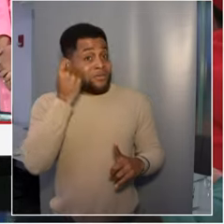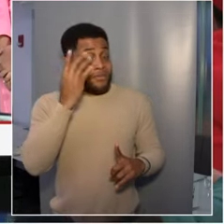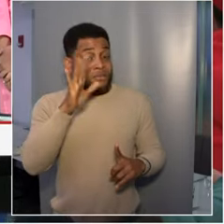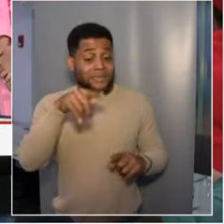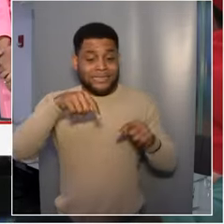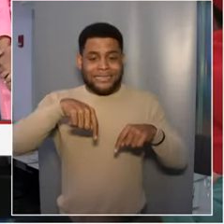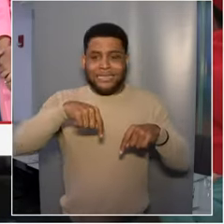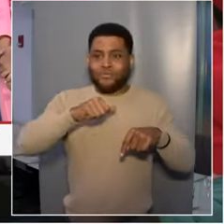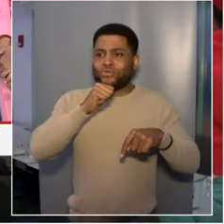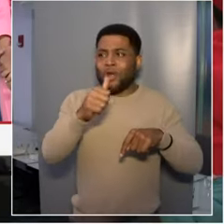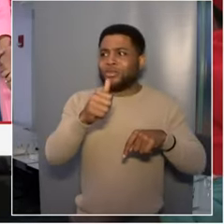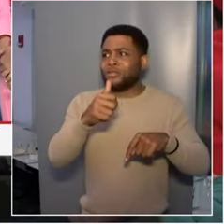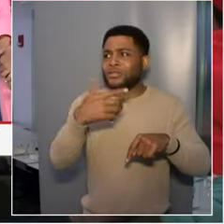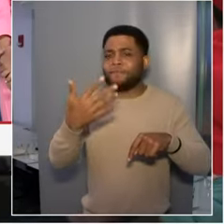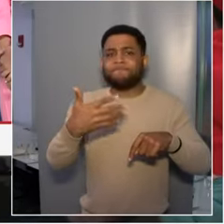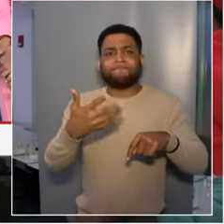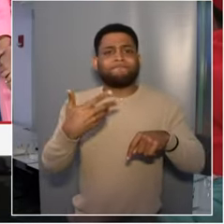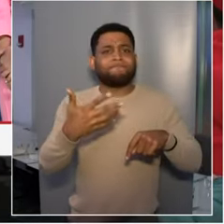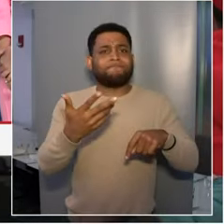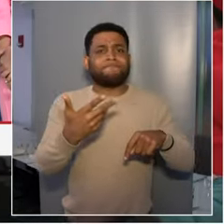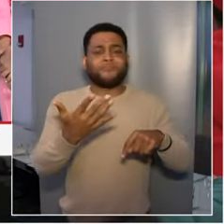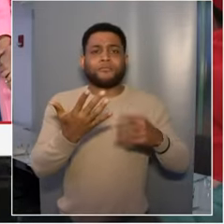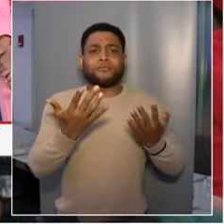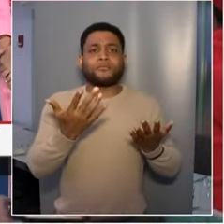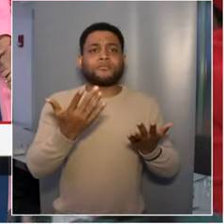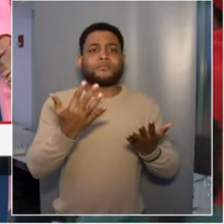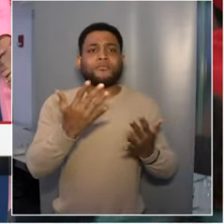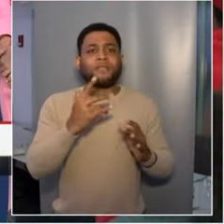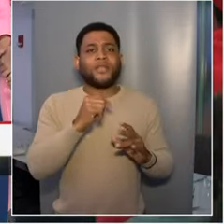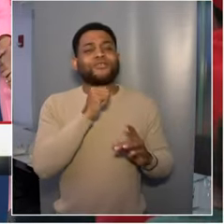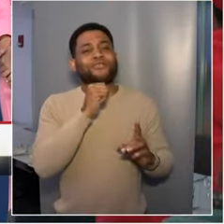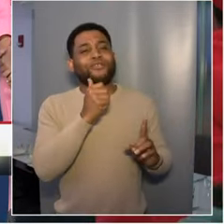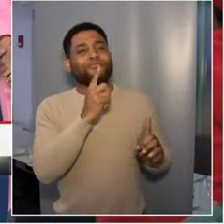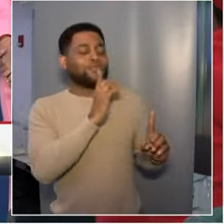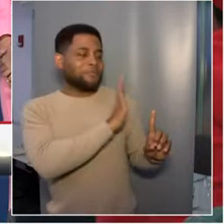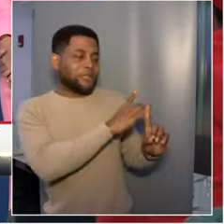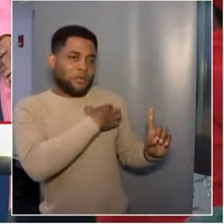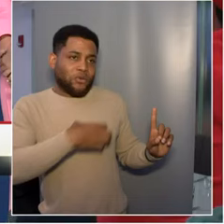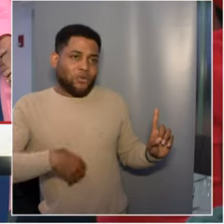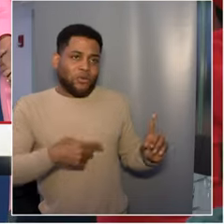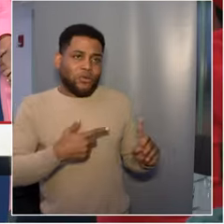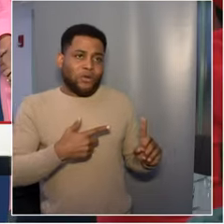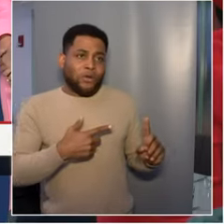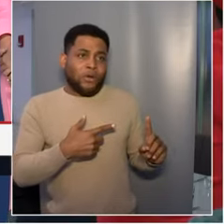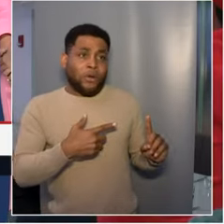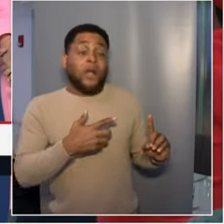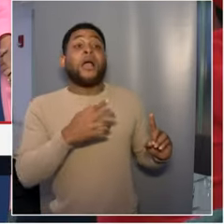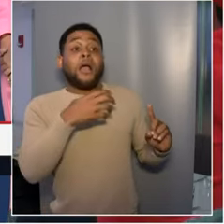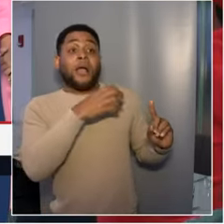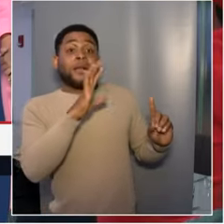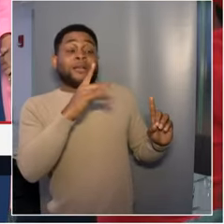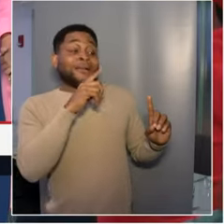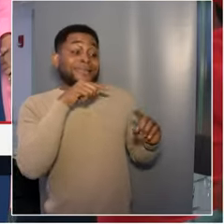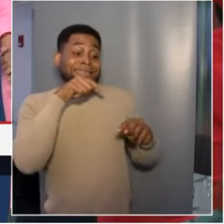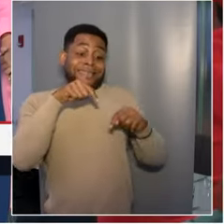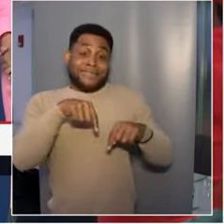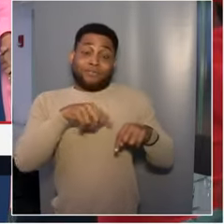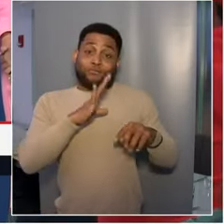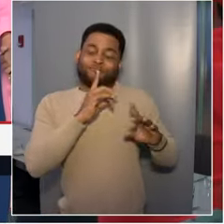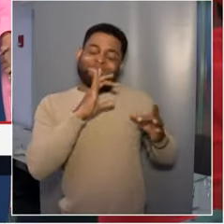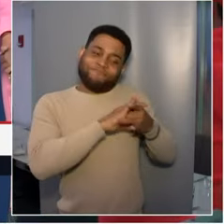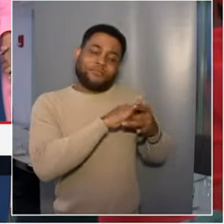is really the mayor's day. And I mean that sincerely, because she could have just stopped